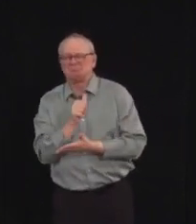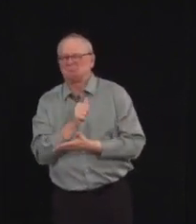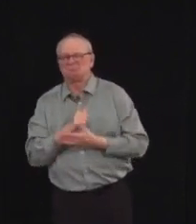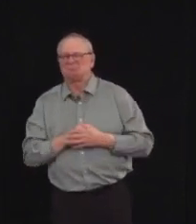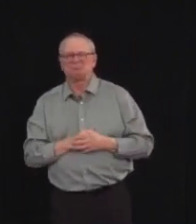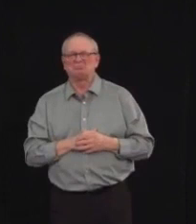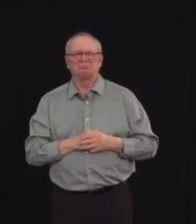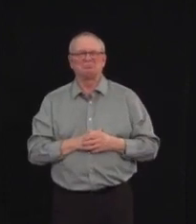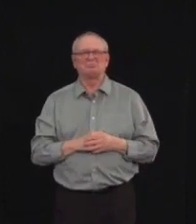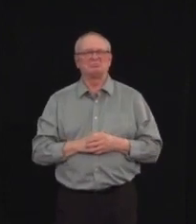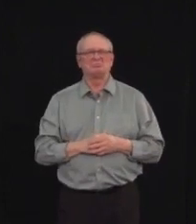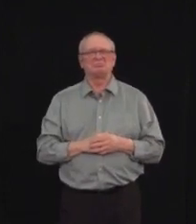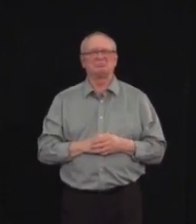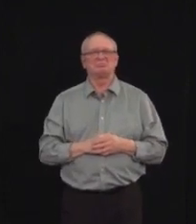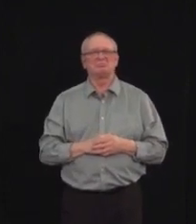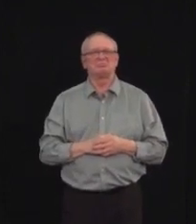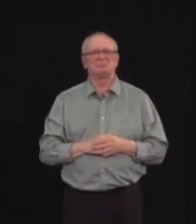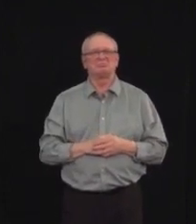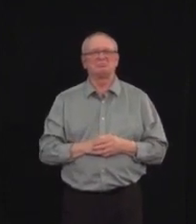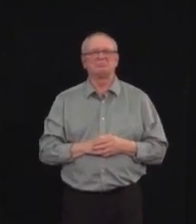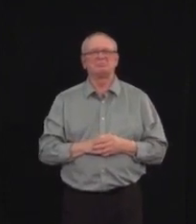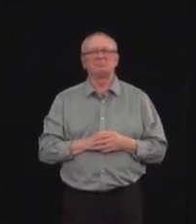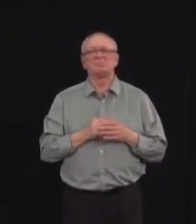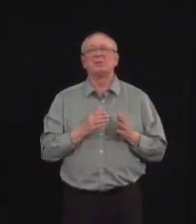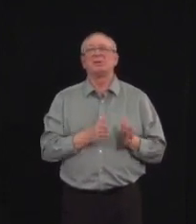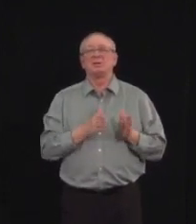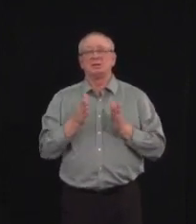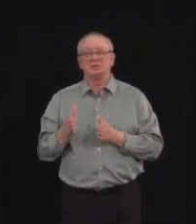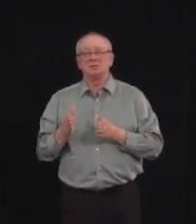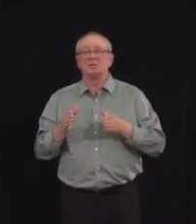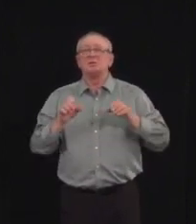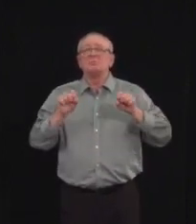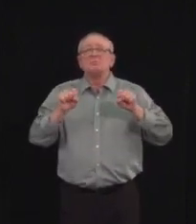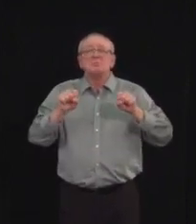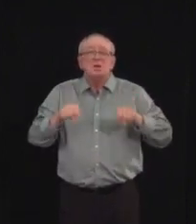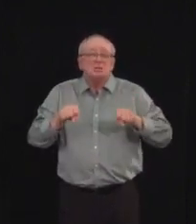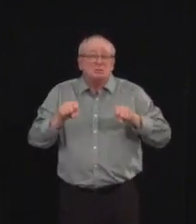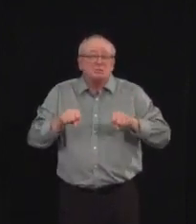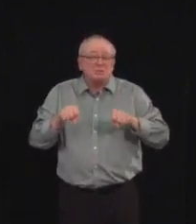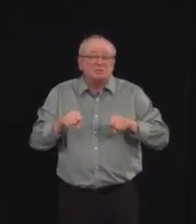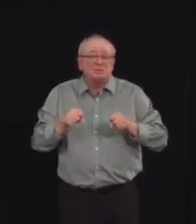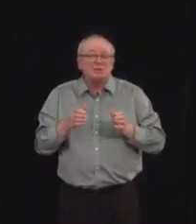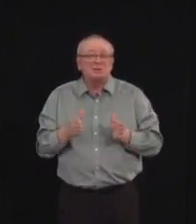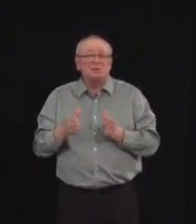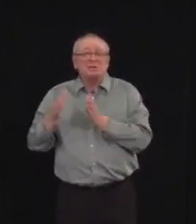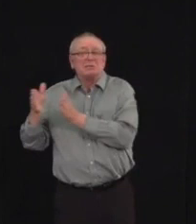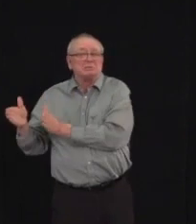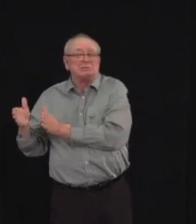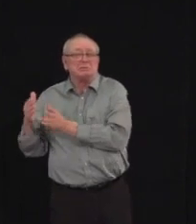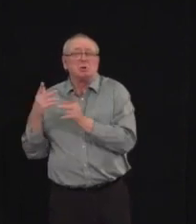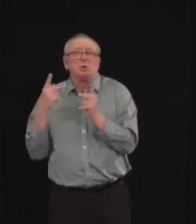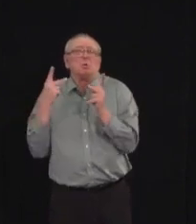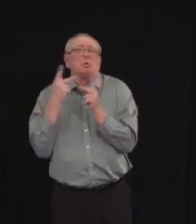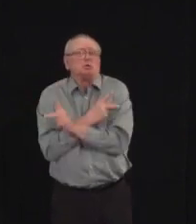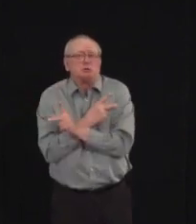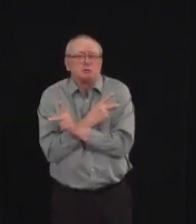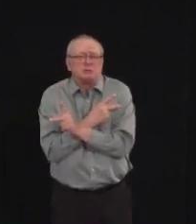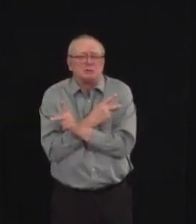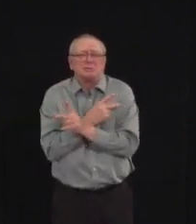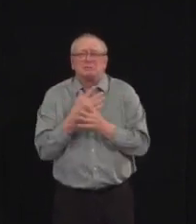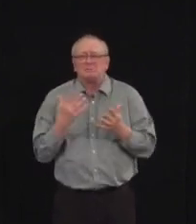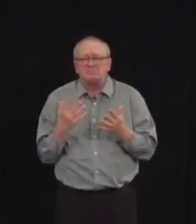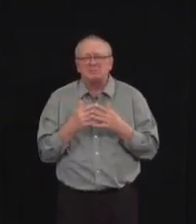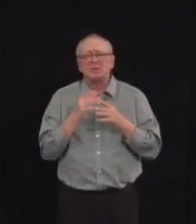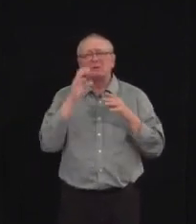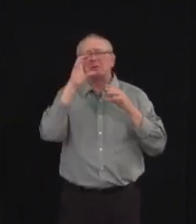this. The new probable and elevated scenarios anticipate that 9% of COVID-19